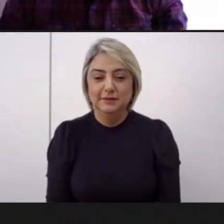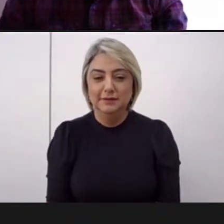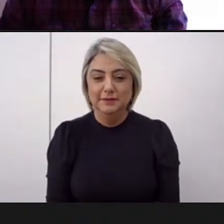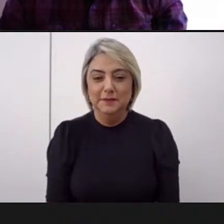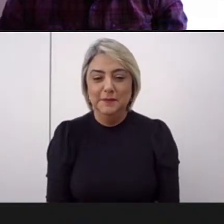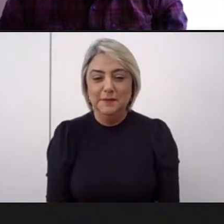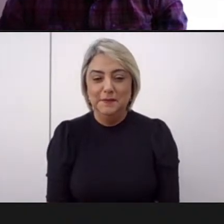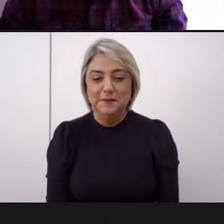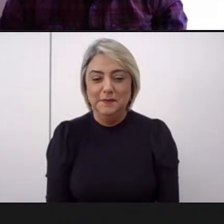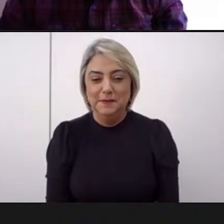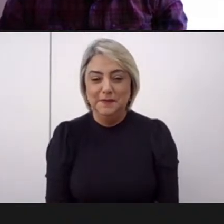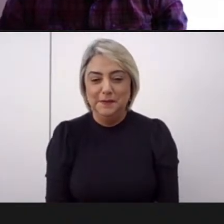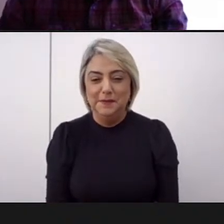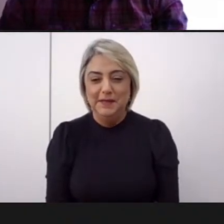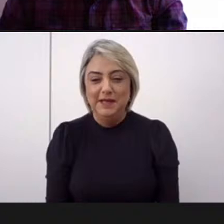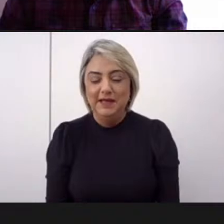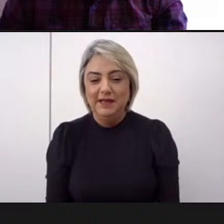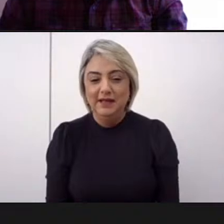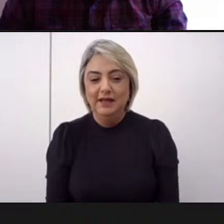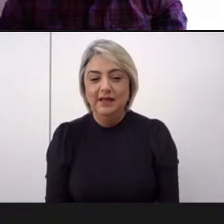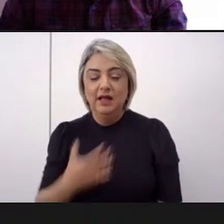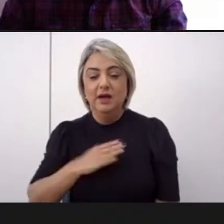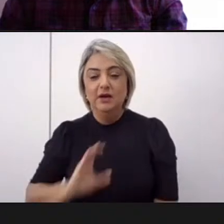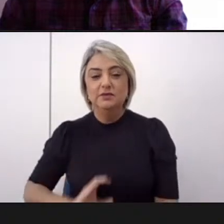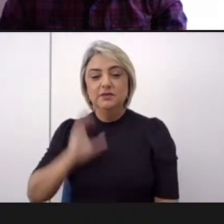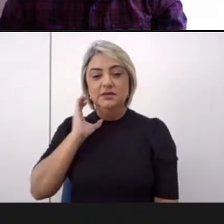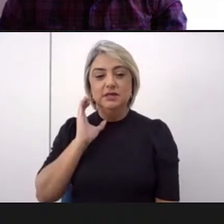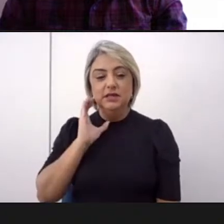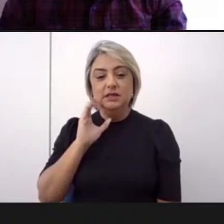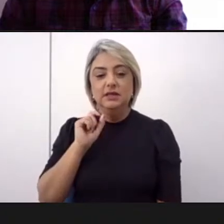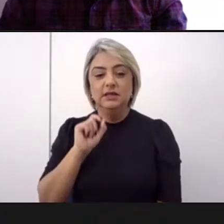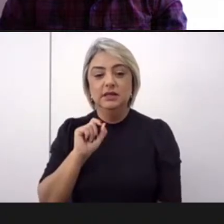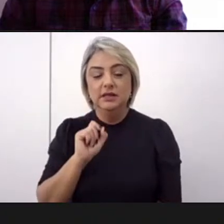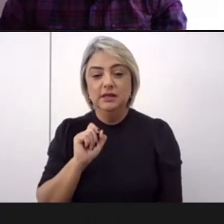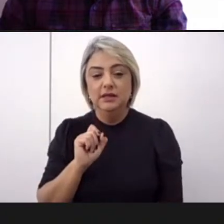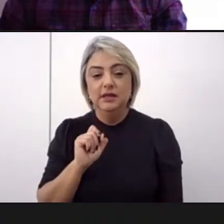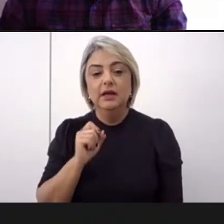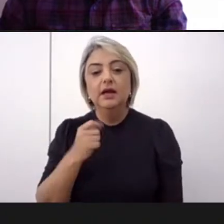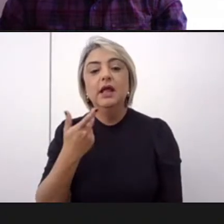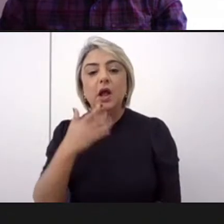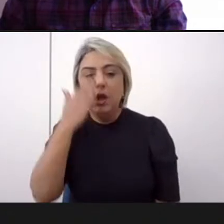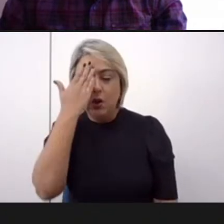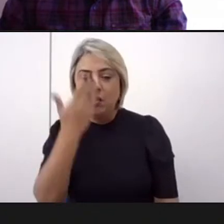who trust judicial institutions in France.